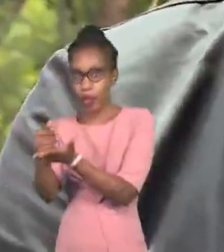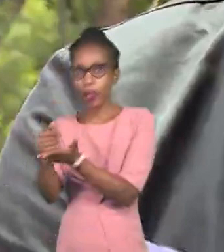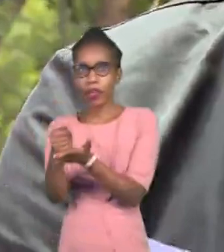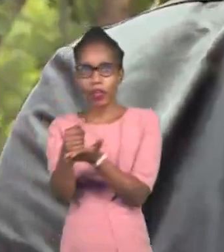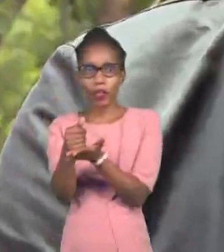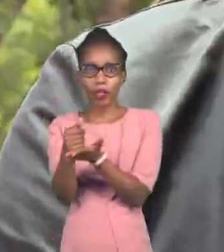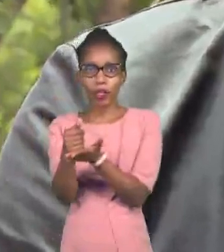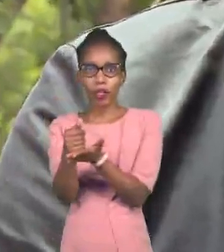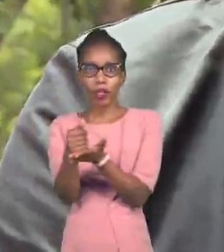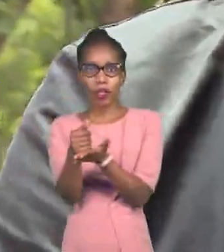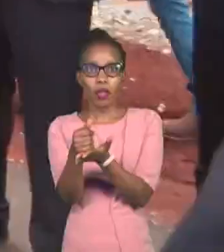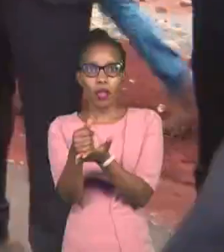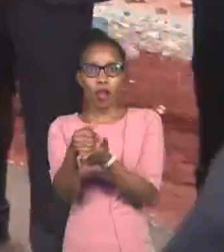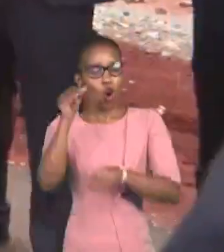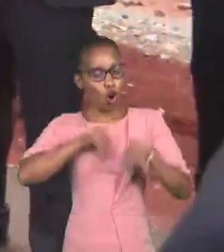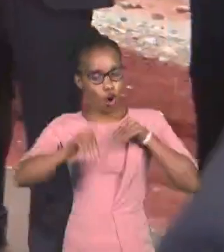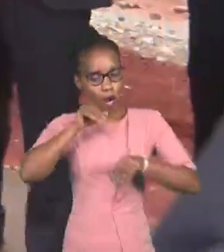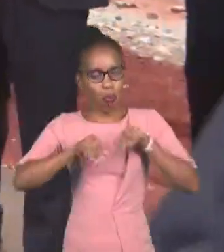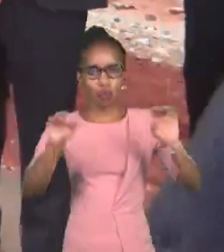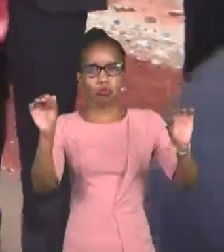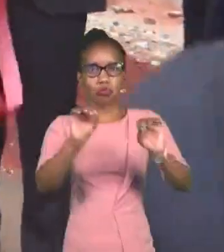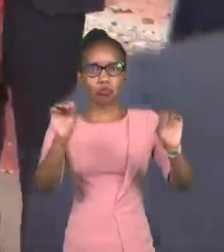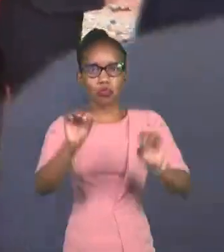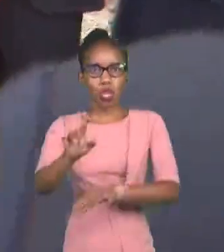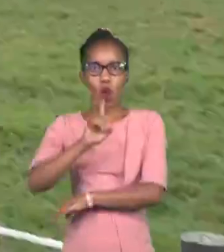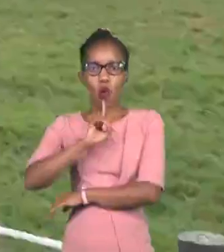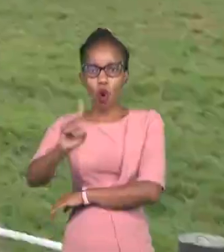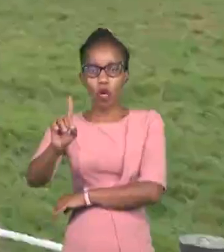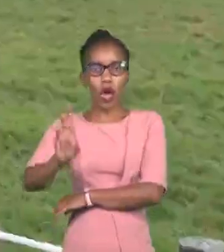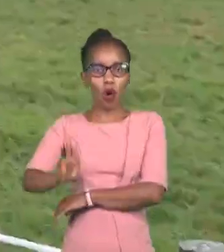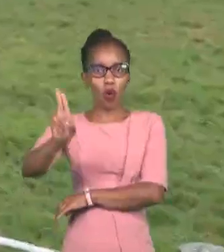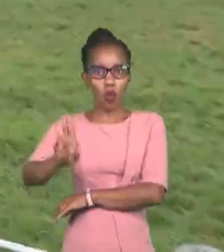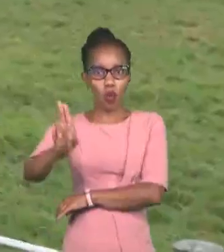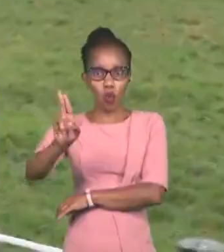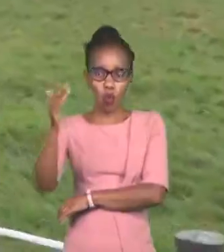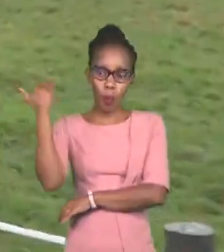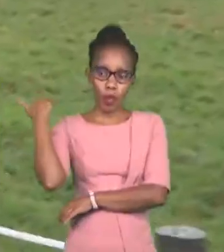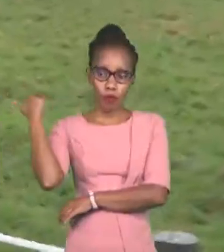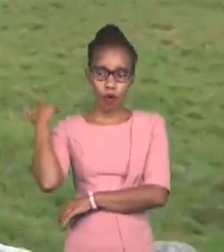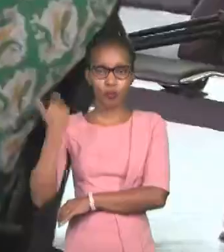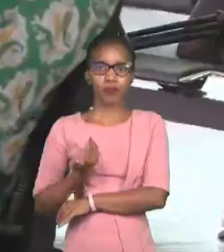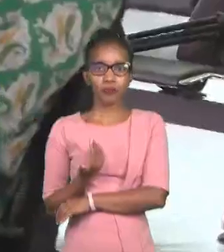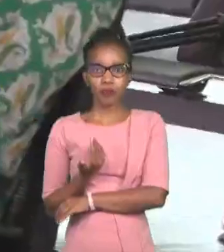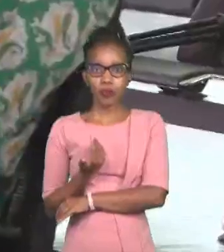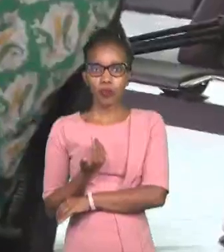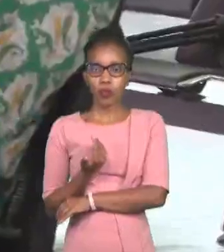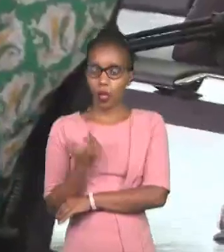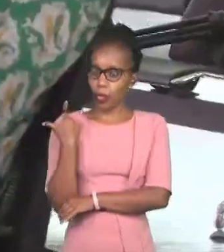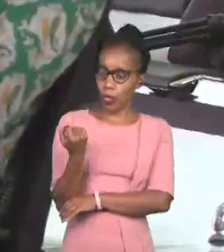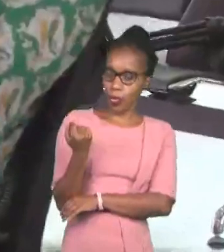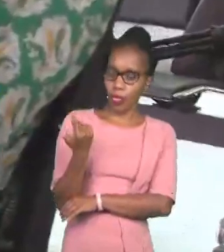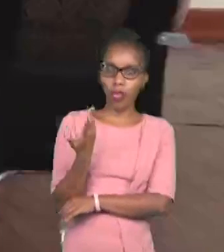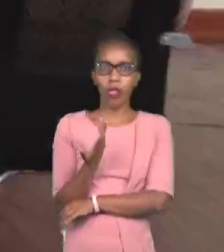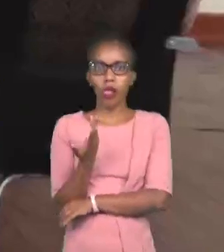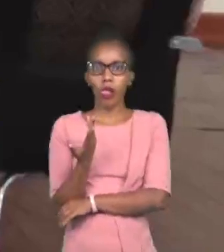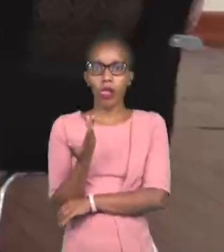and cartel-free system. So far, the directives issued by President Uhuru Kenyatta stand indefinitely, as he recently cited that